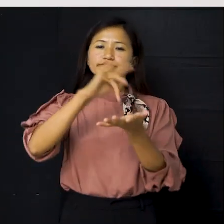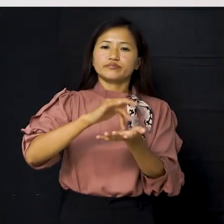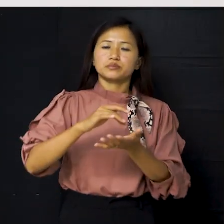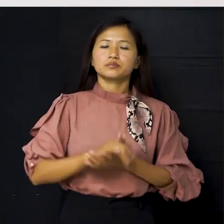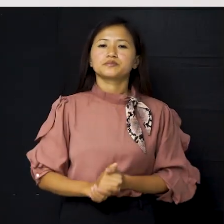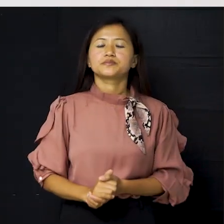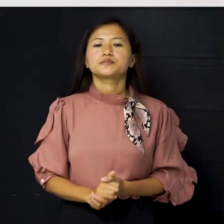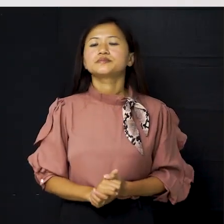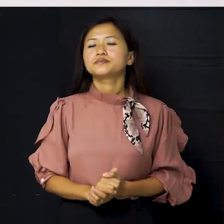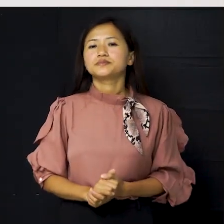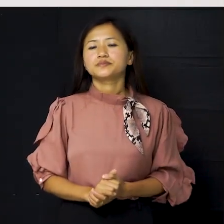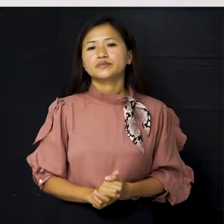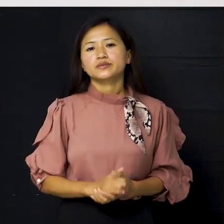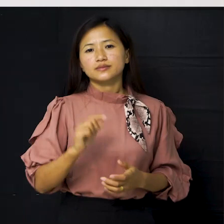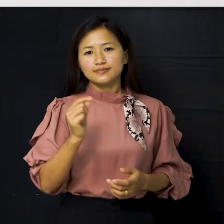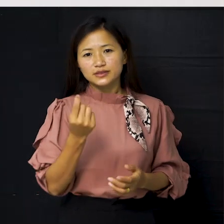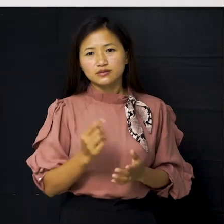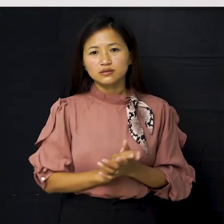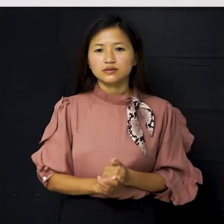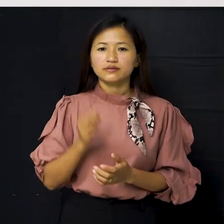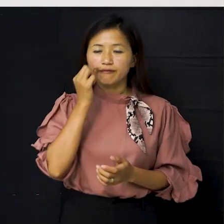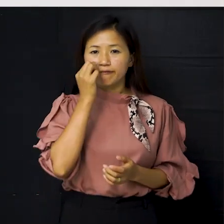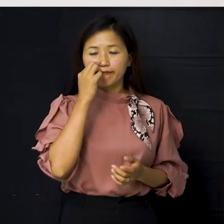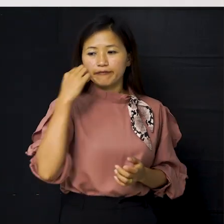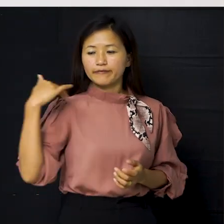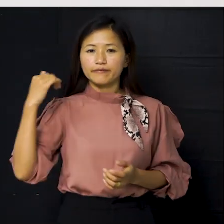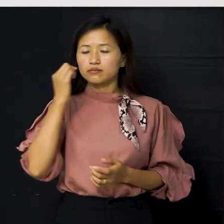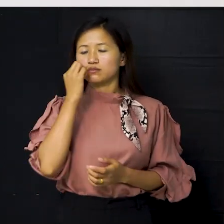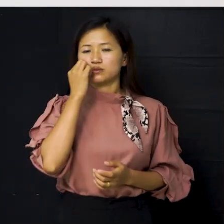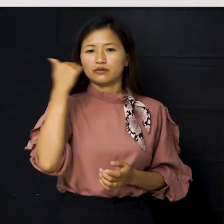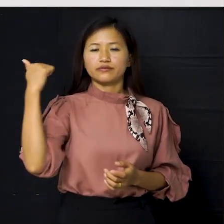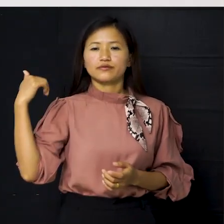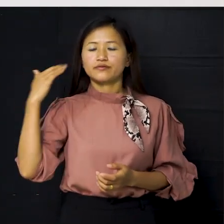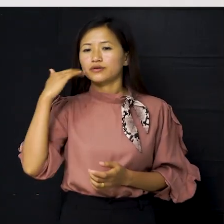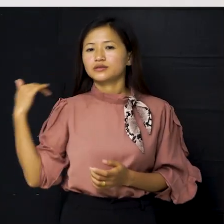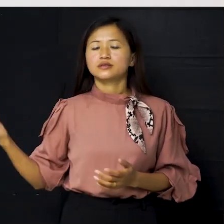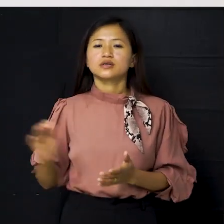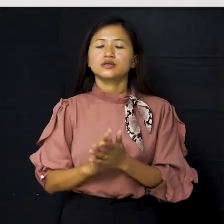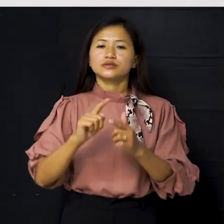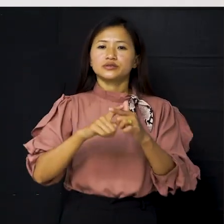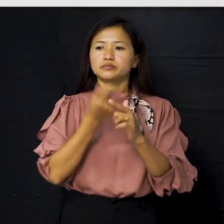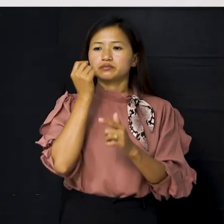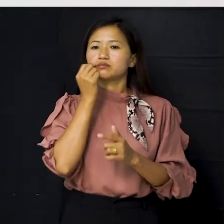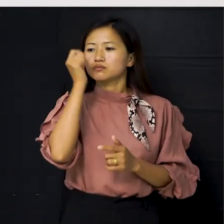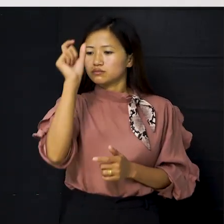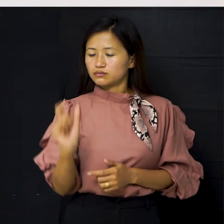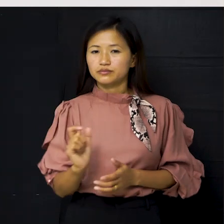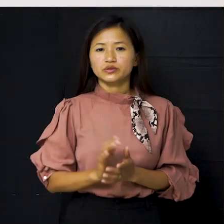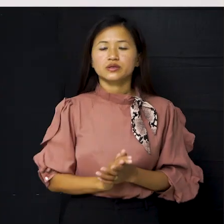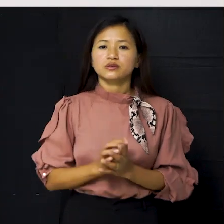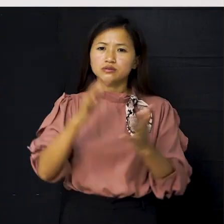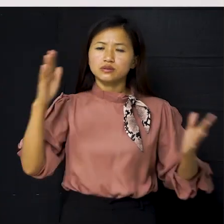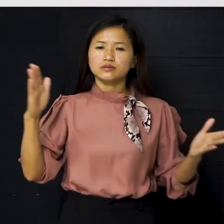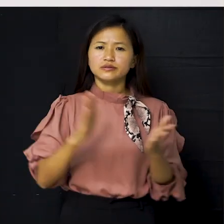then just like the father, even Shah Jahan, he did the same thing, and he also expanded his